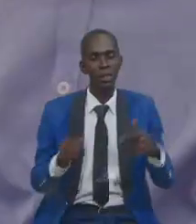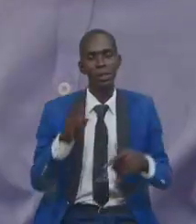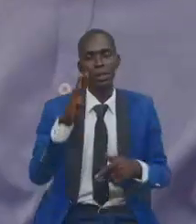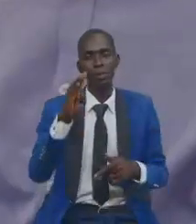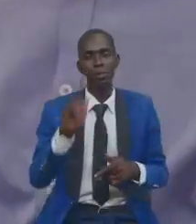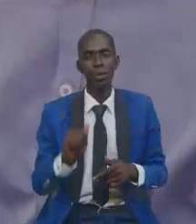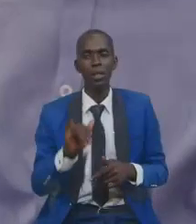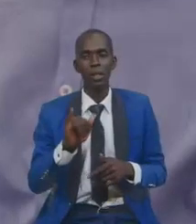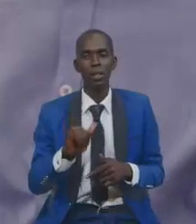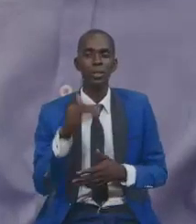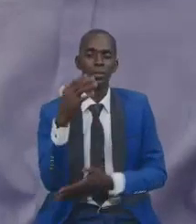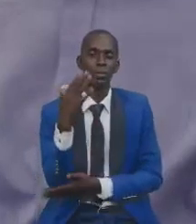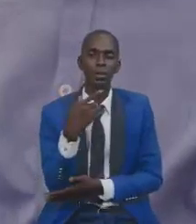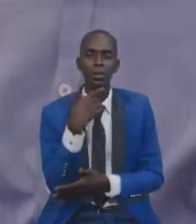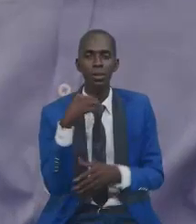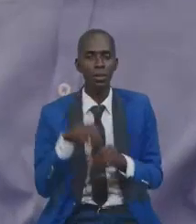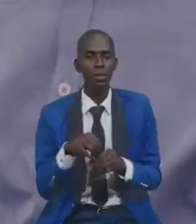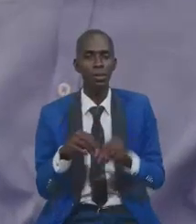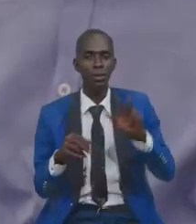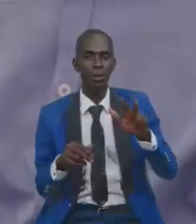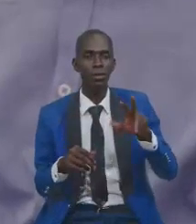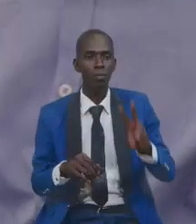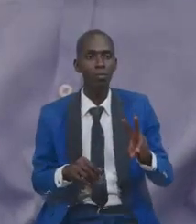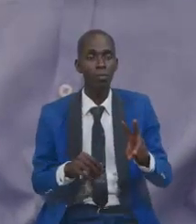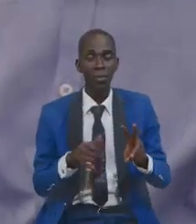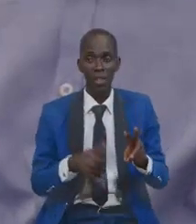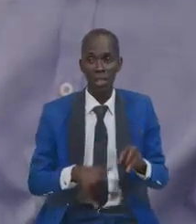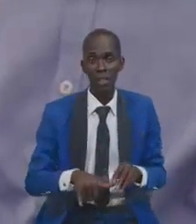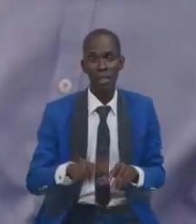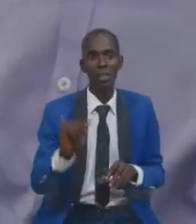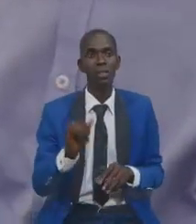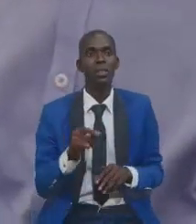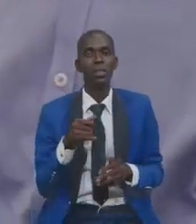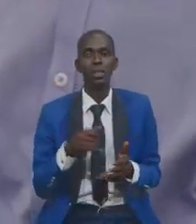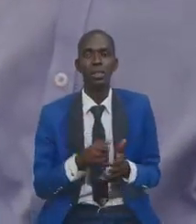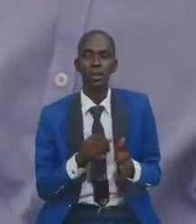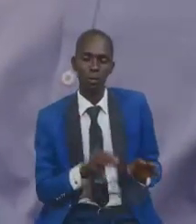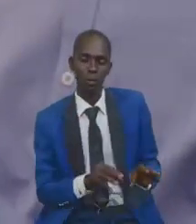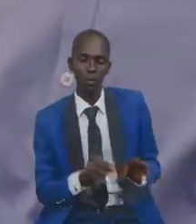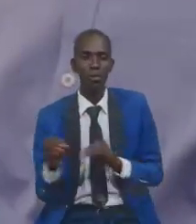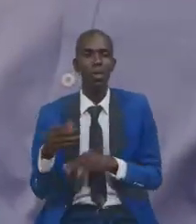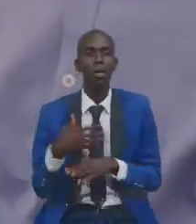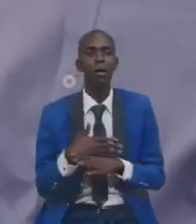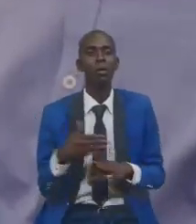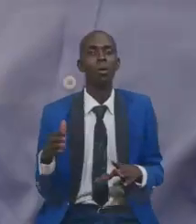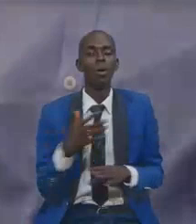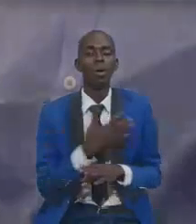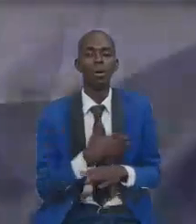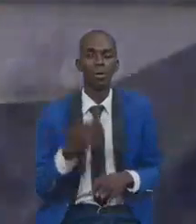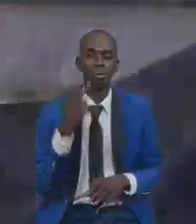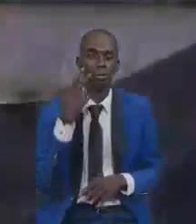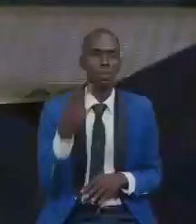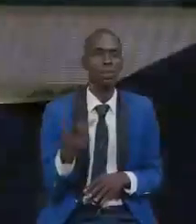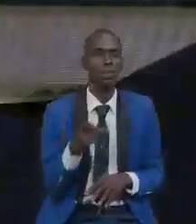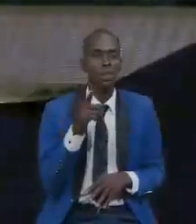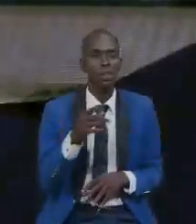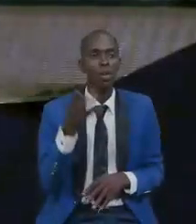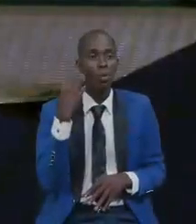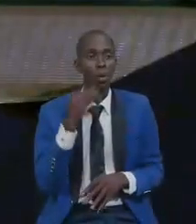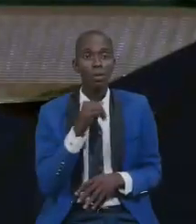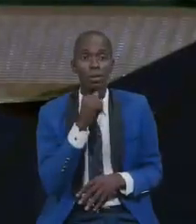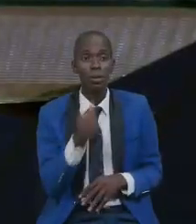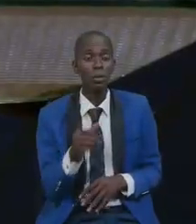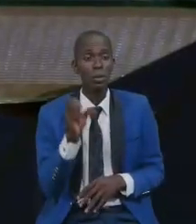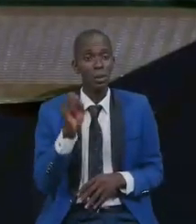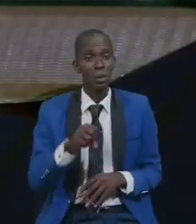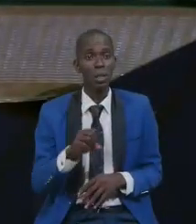36, yet he passes away. And lo, he was not. Yea, I